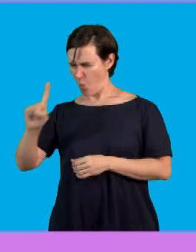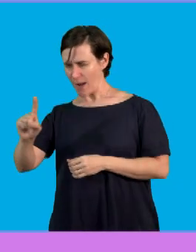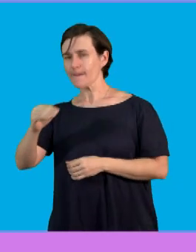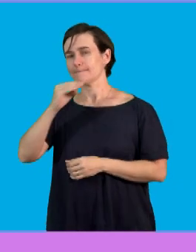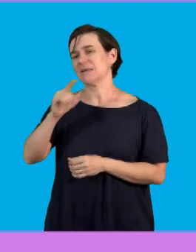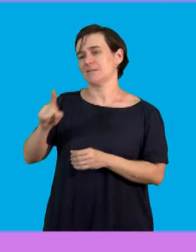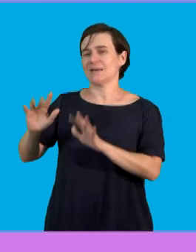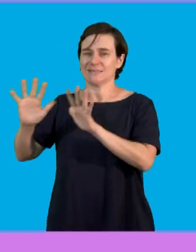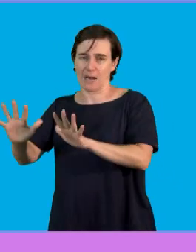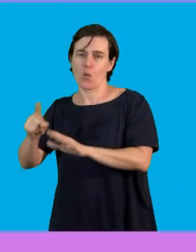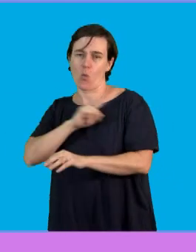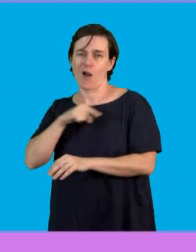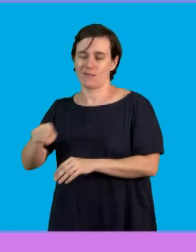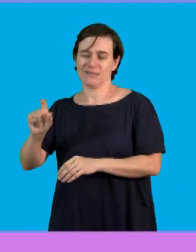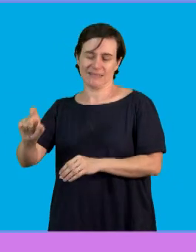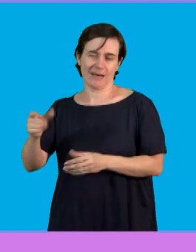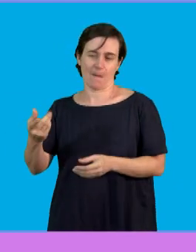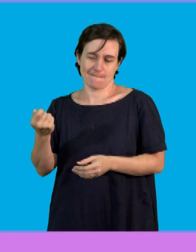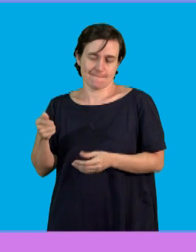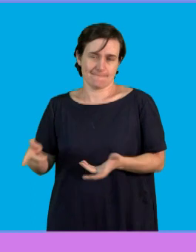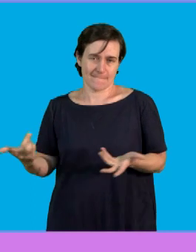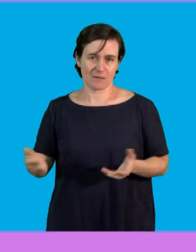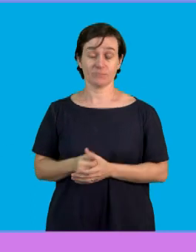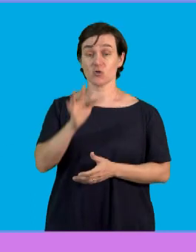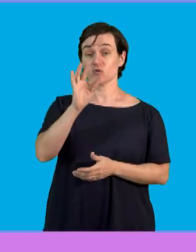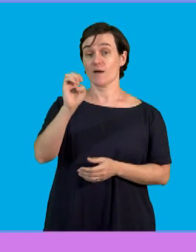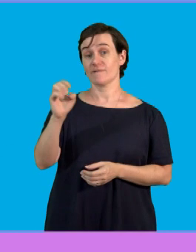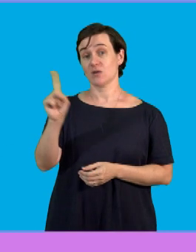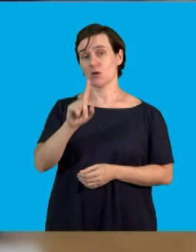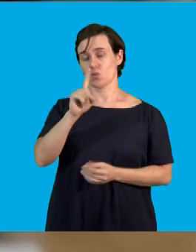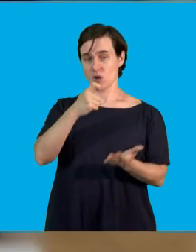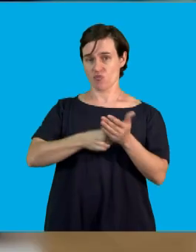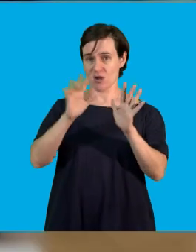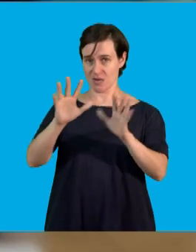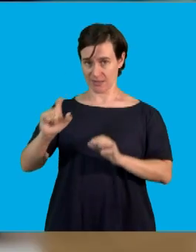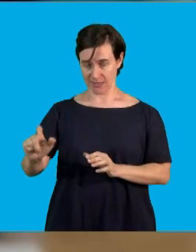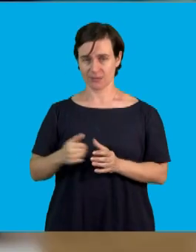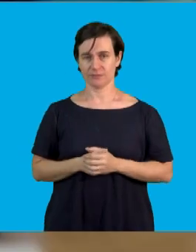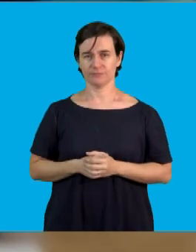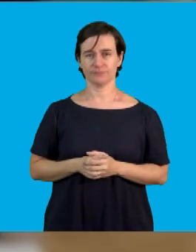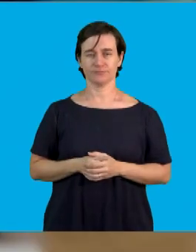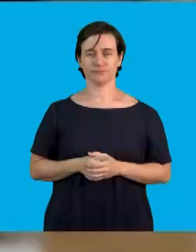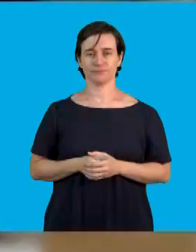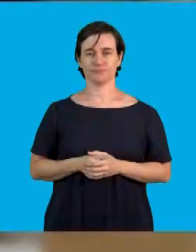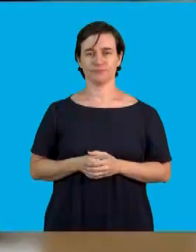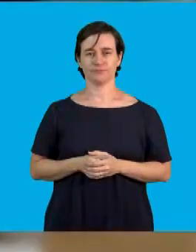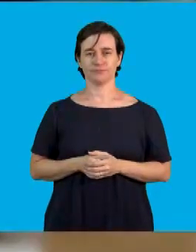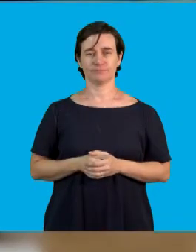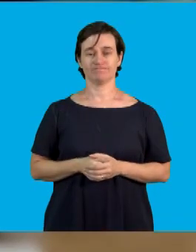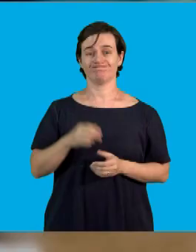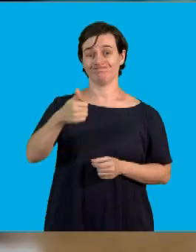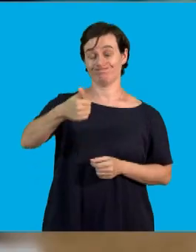makes sense as we talk about money. So the fee is 1 rand 10 cents. Then number